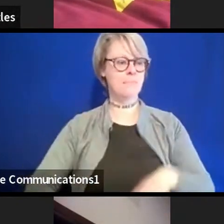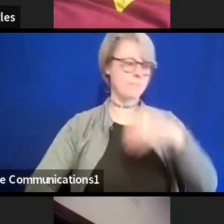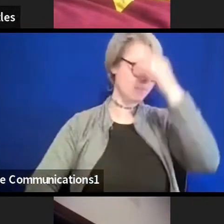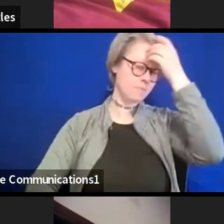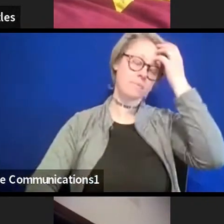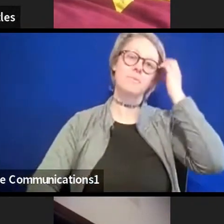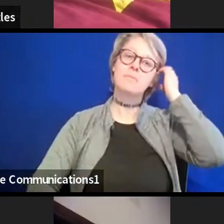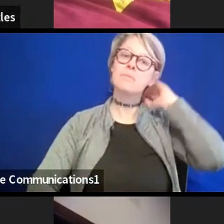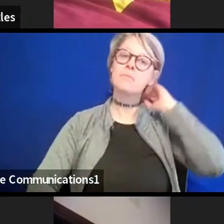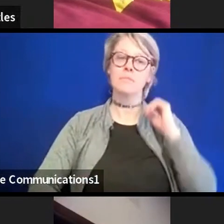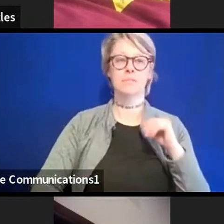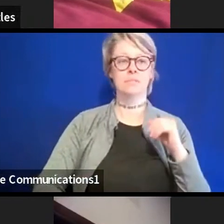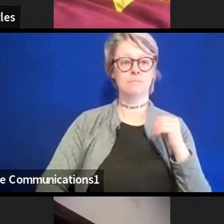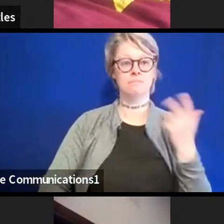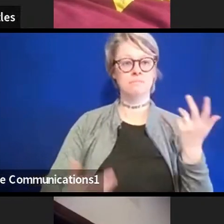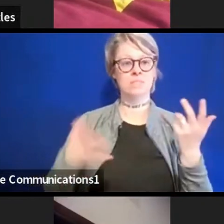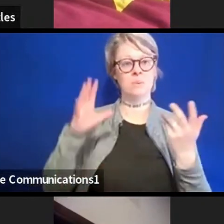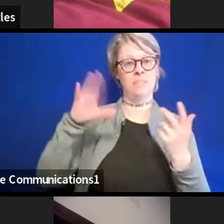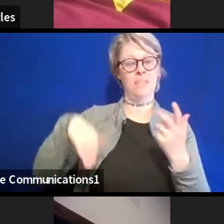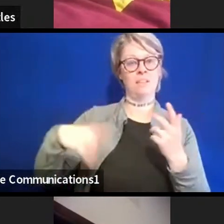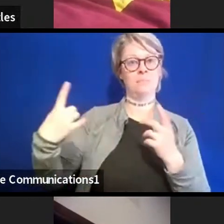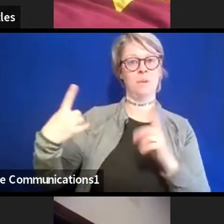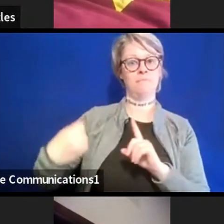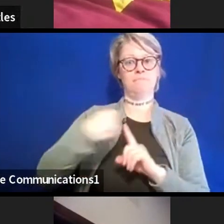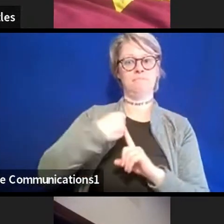And this is just some of the root causes of what,